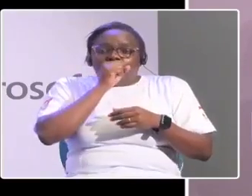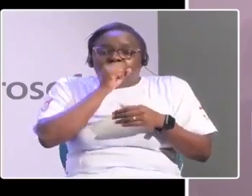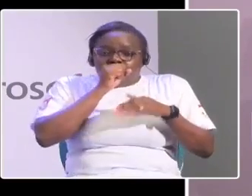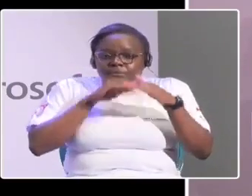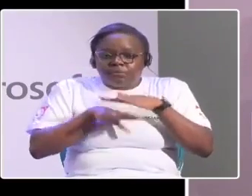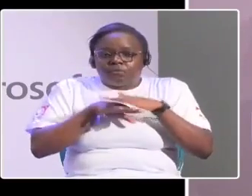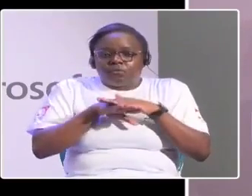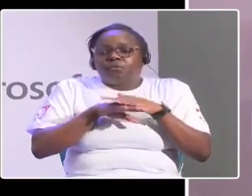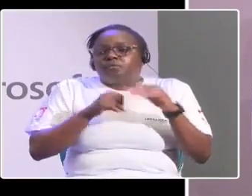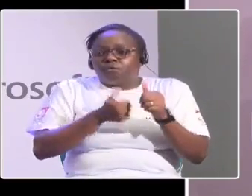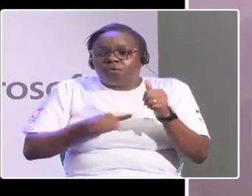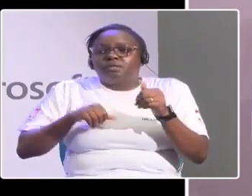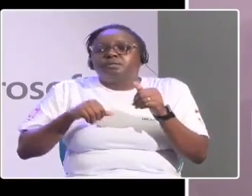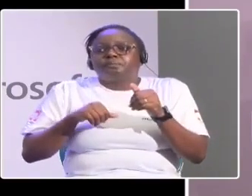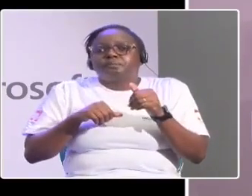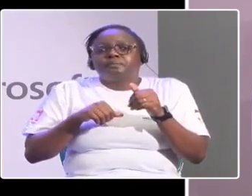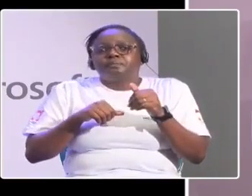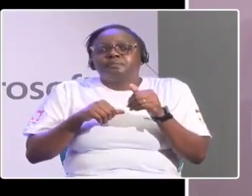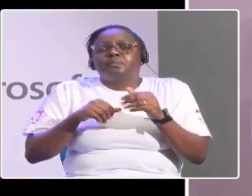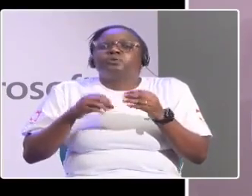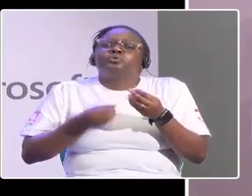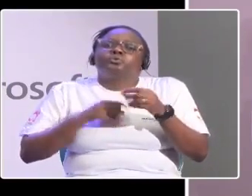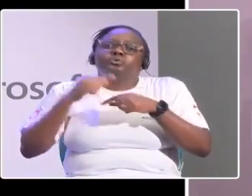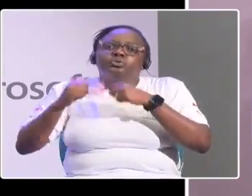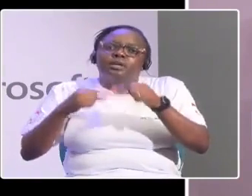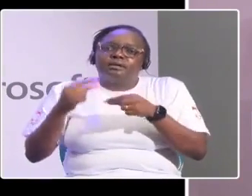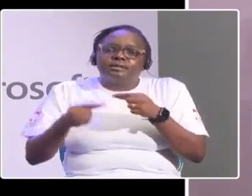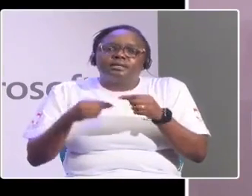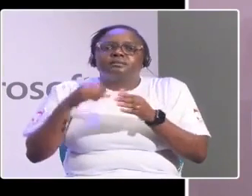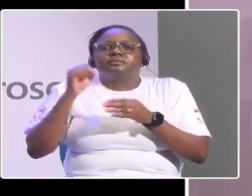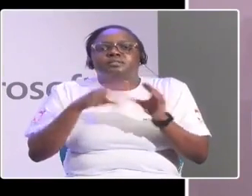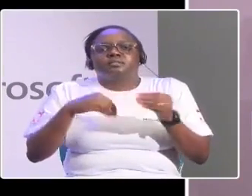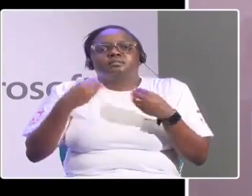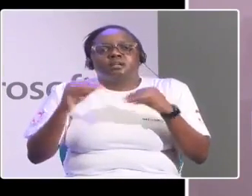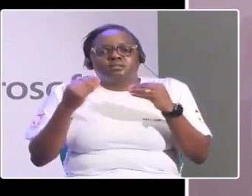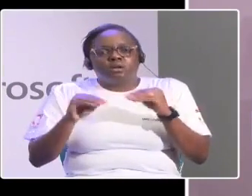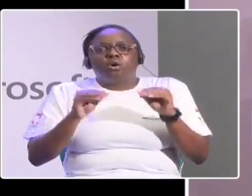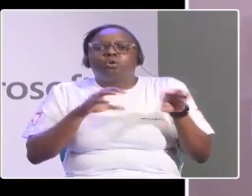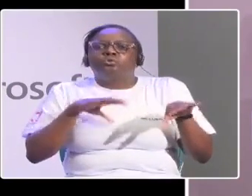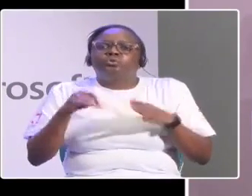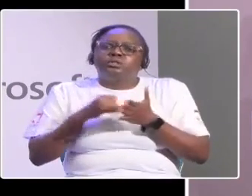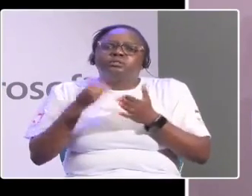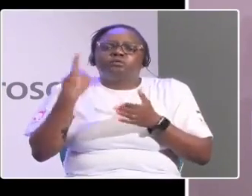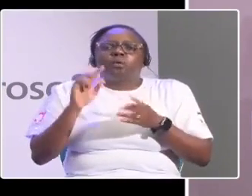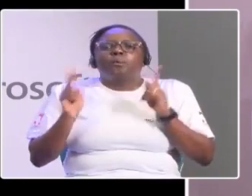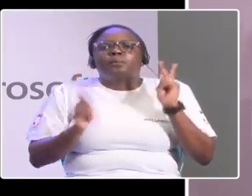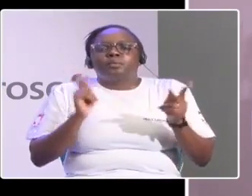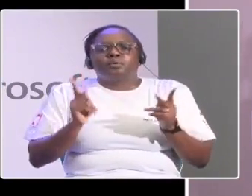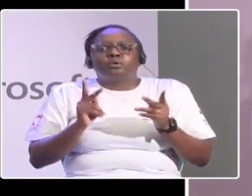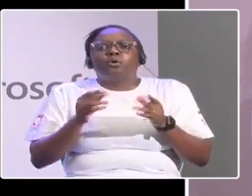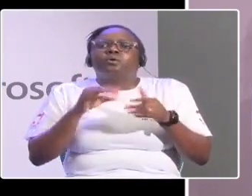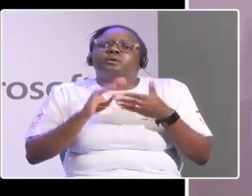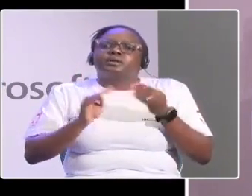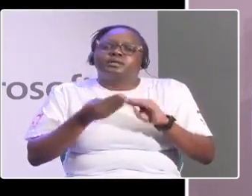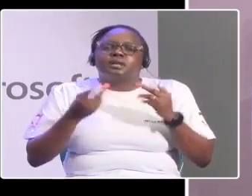avoiding lawsuits, to generating sales, to doing the right thing for humans, to creating opportunity. There's so